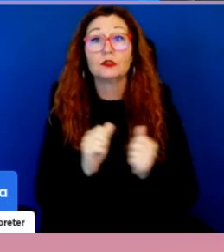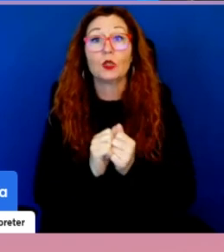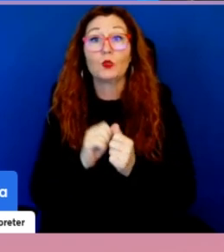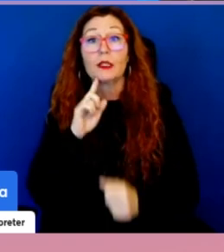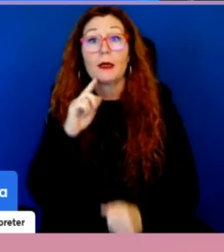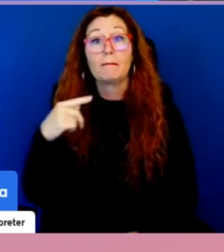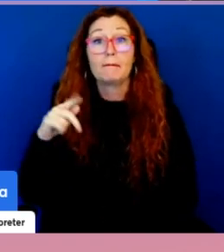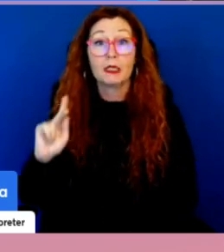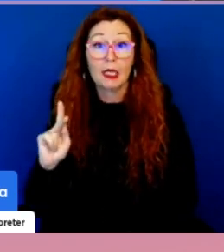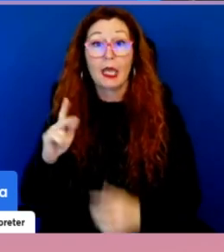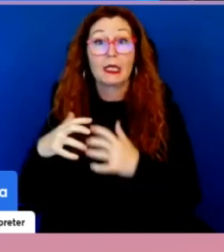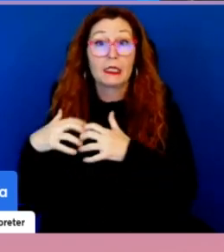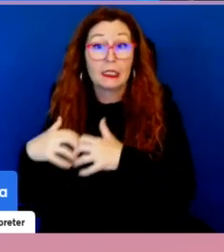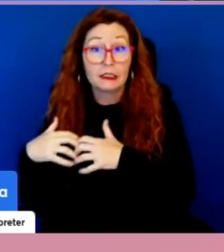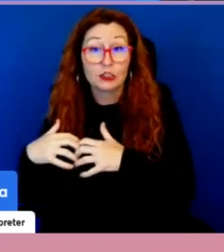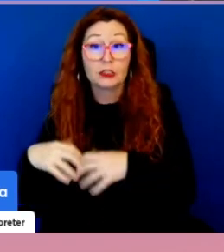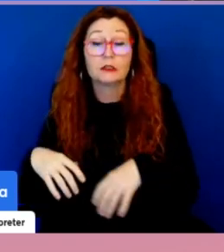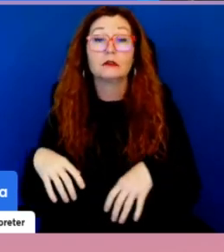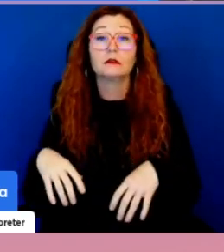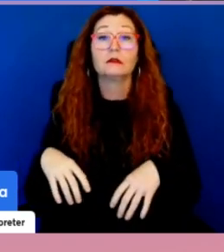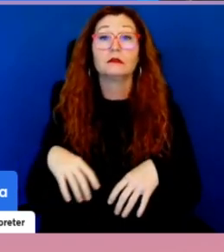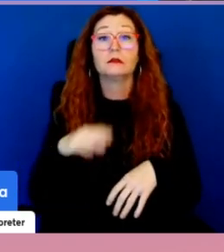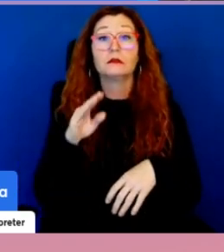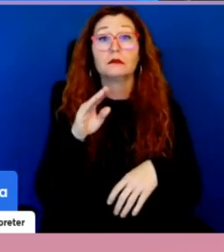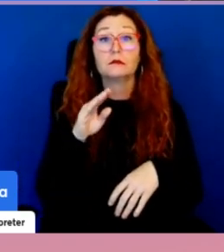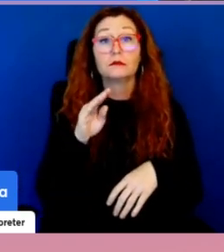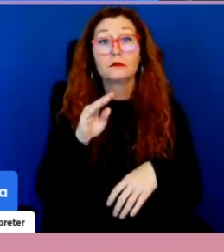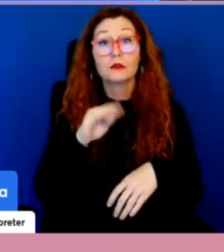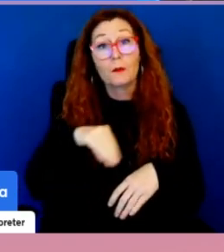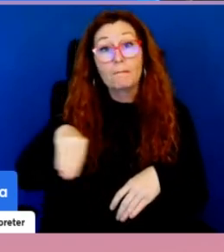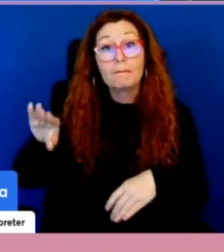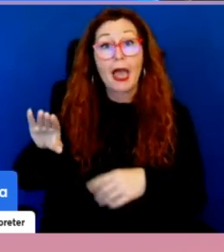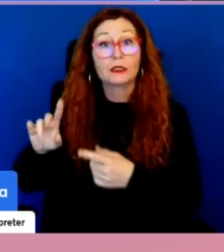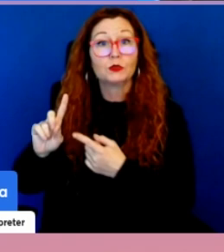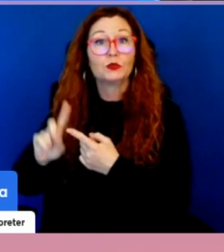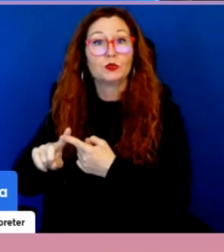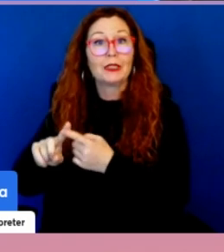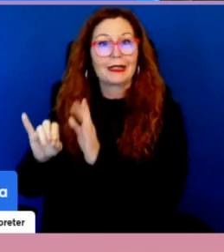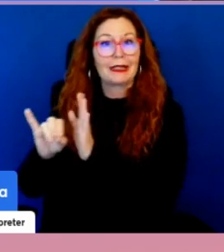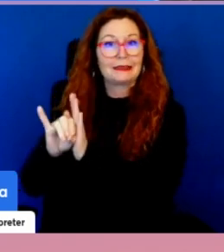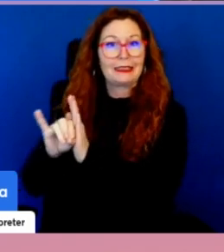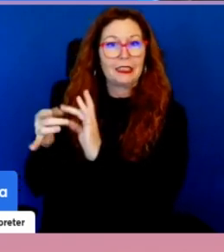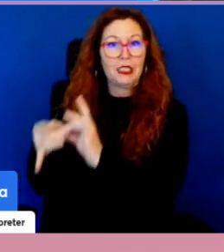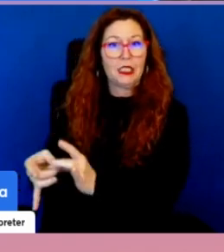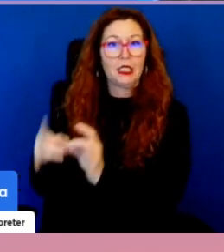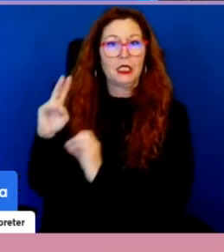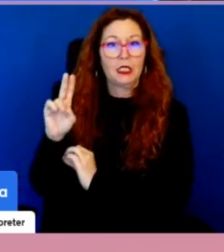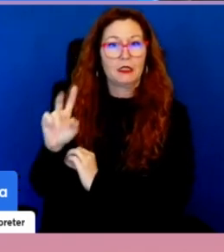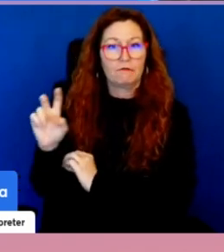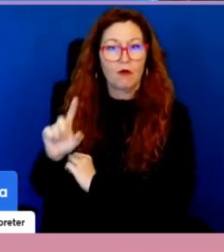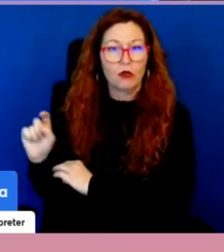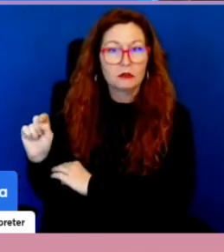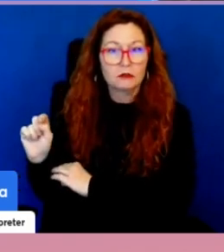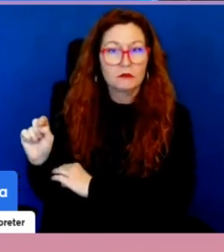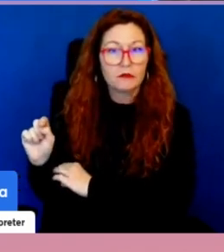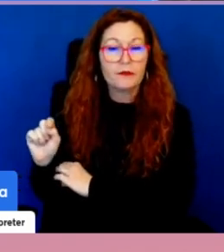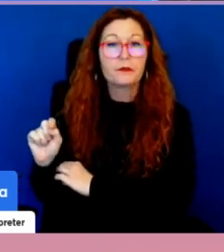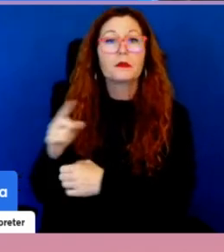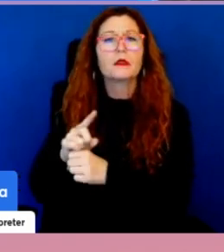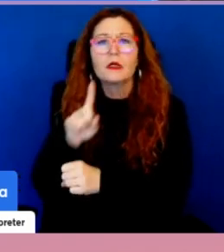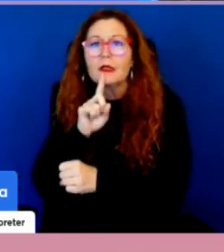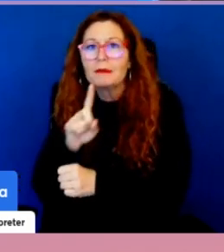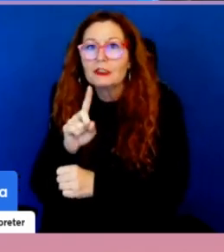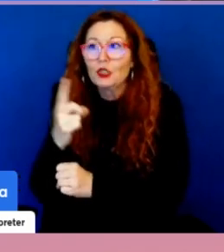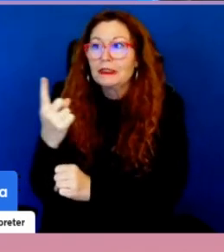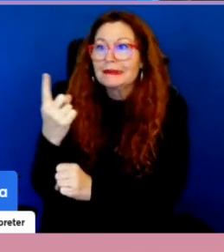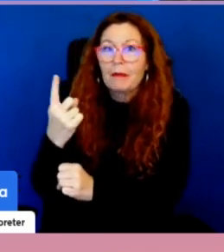to tie that back to an identity that authenticates the vault. So you're going to make sure that somebody or something that